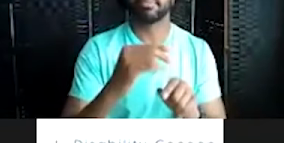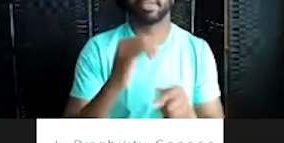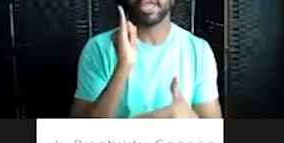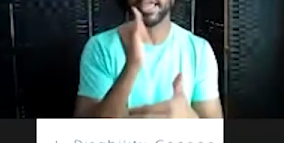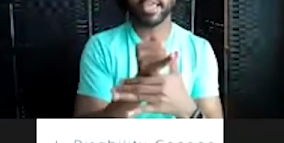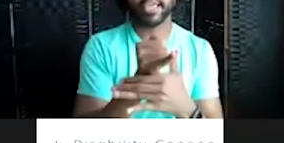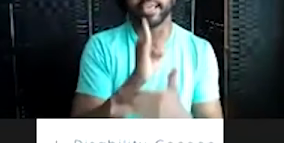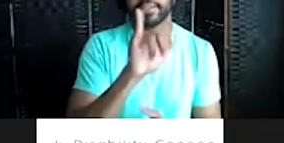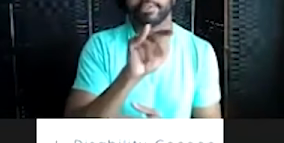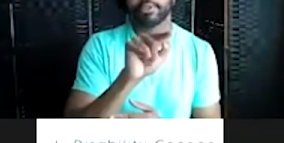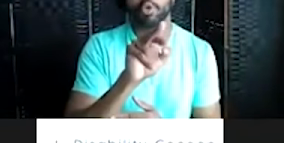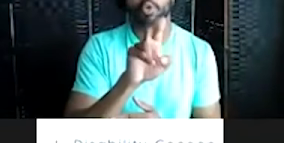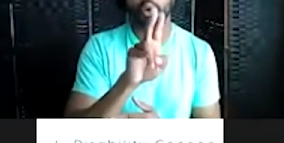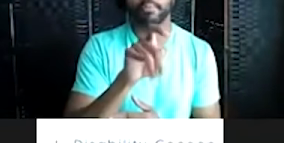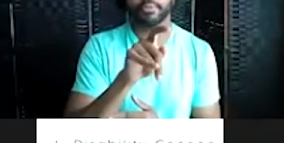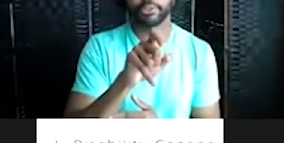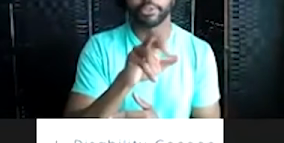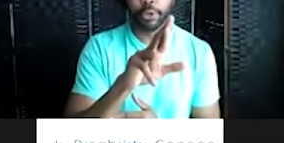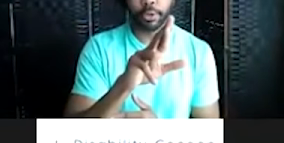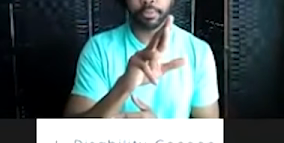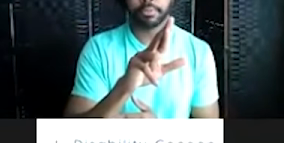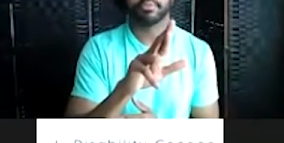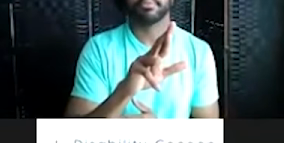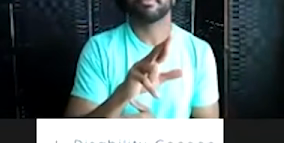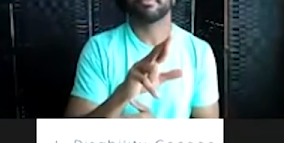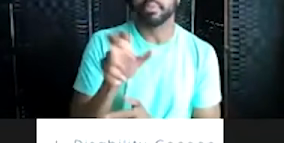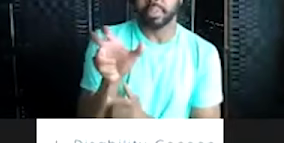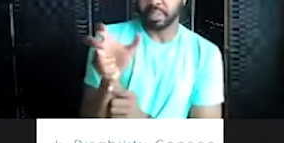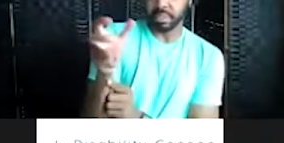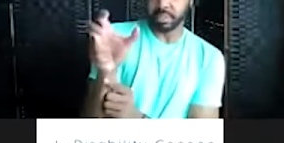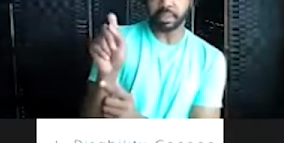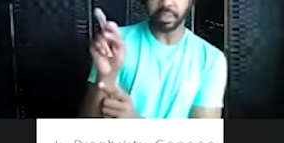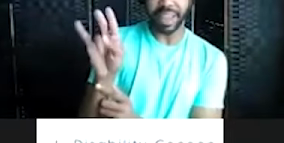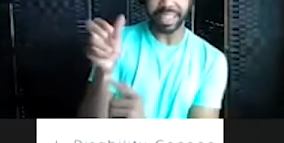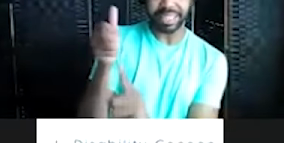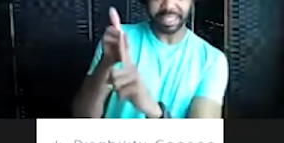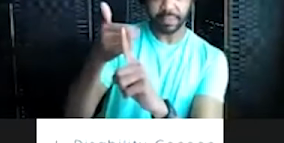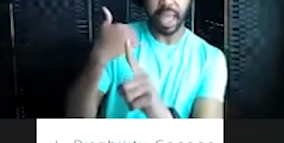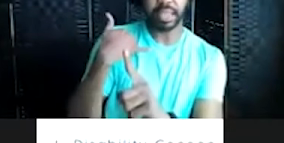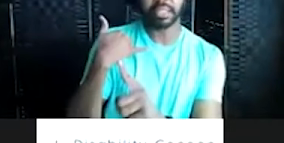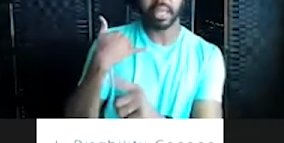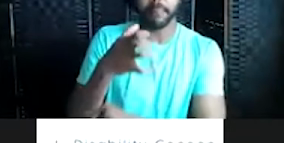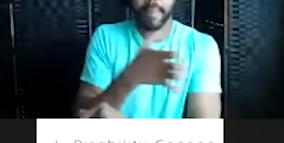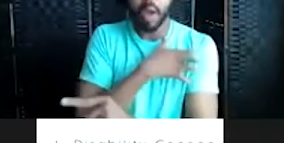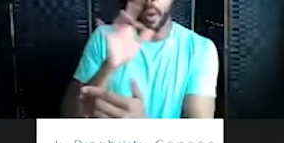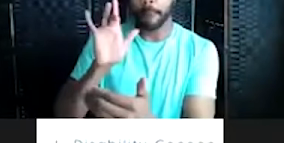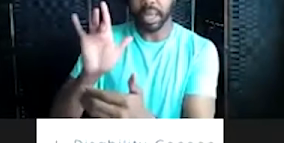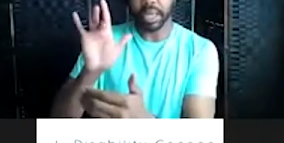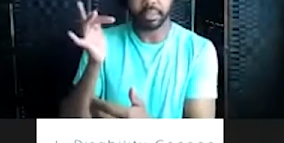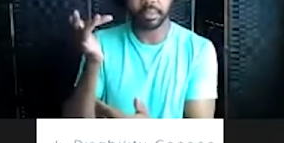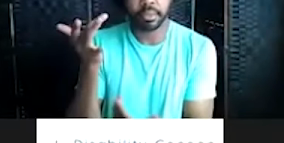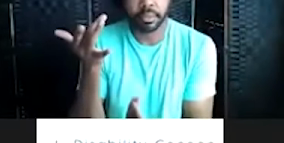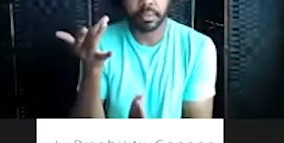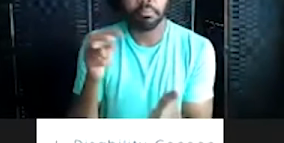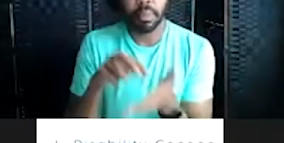there's also a power button on the device itself, so that allows you to operate